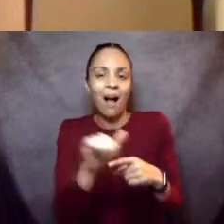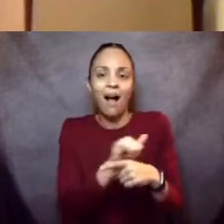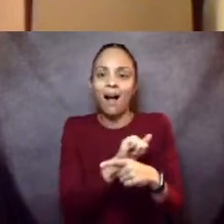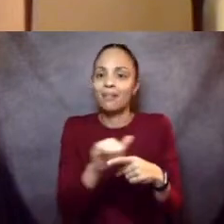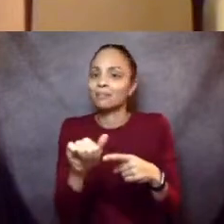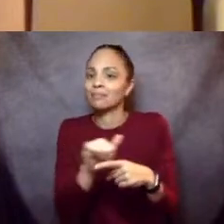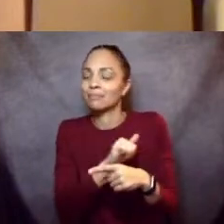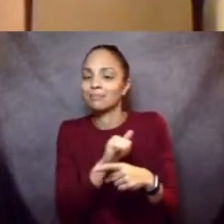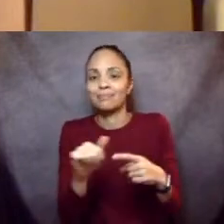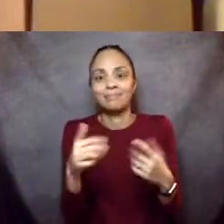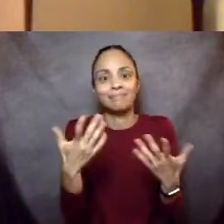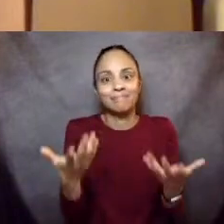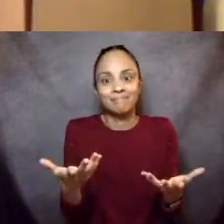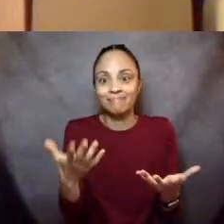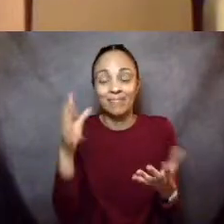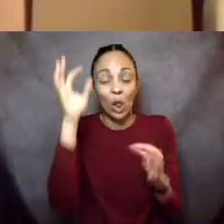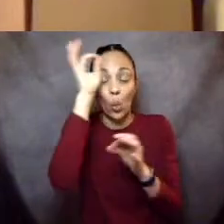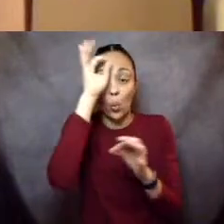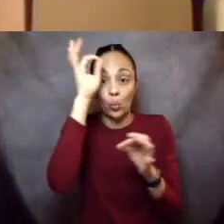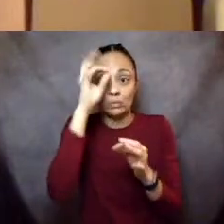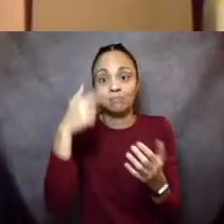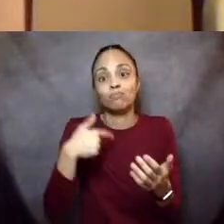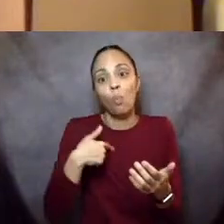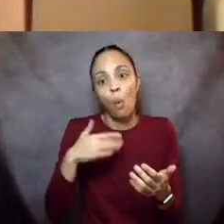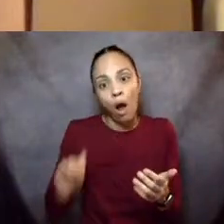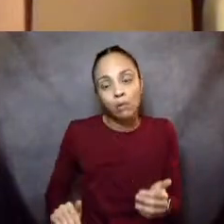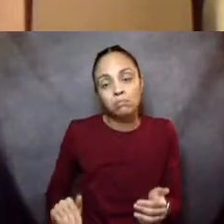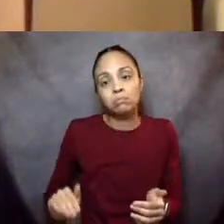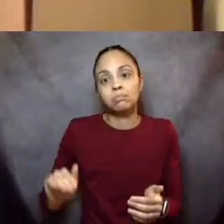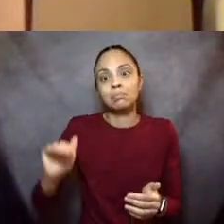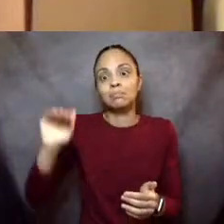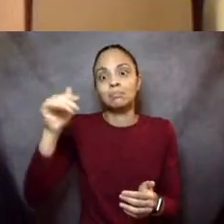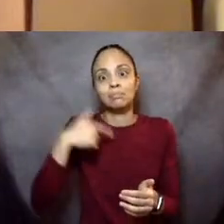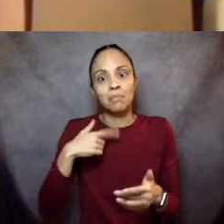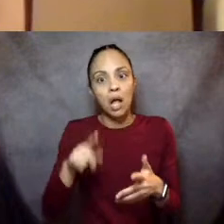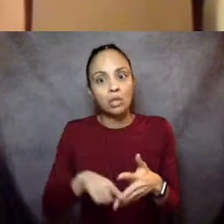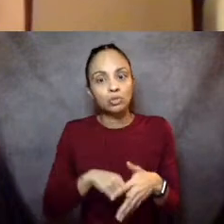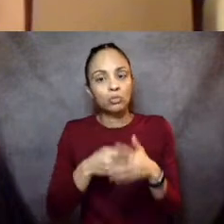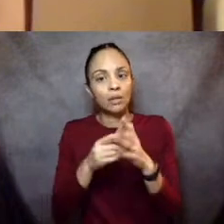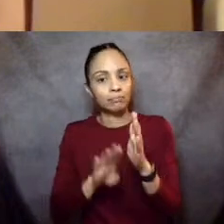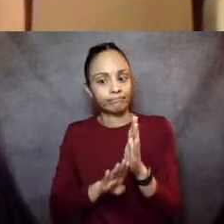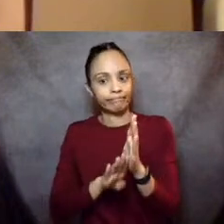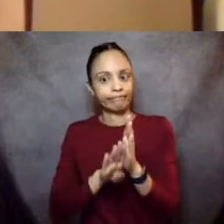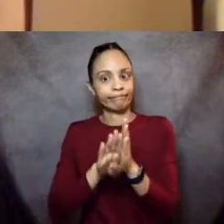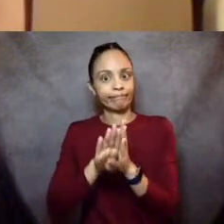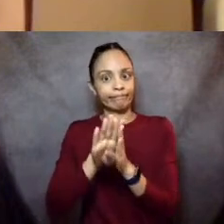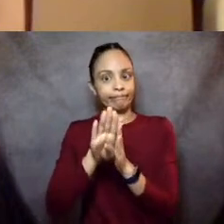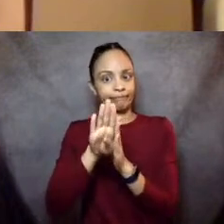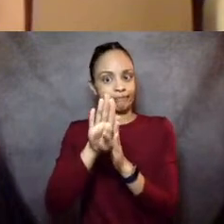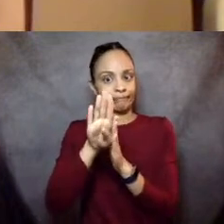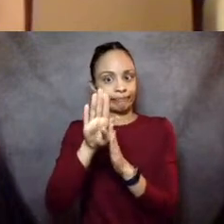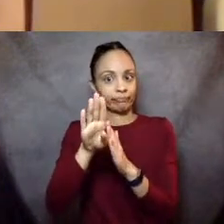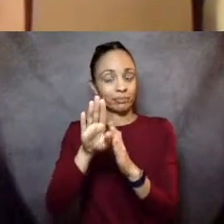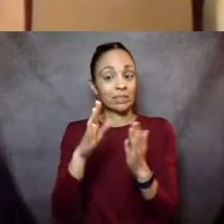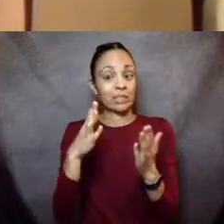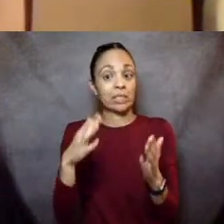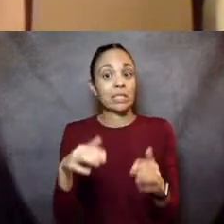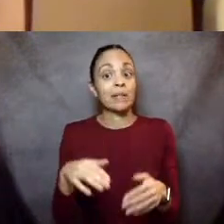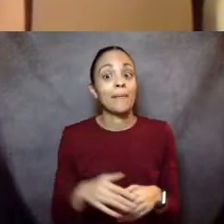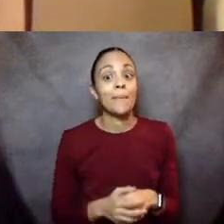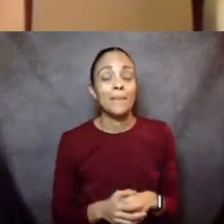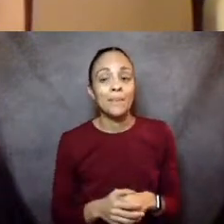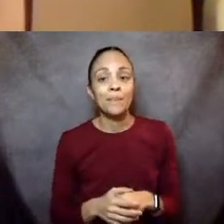I grew up and I started to develop. And again, that's not a ballet